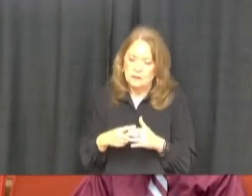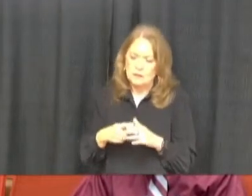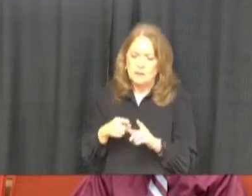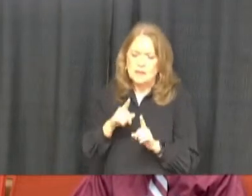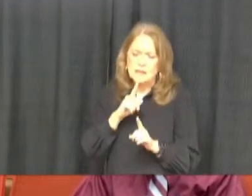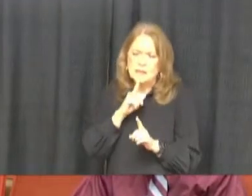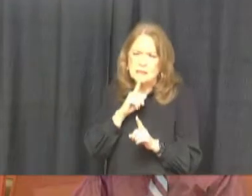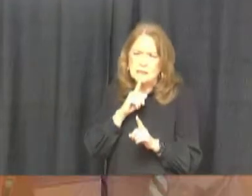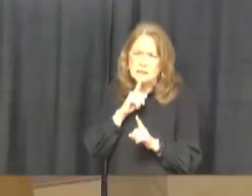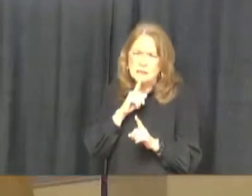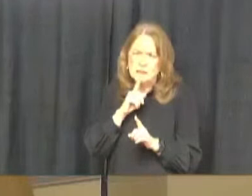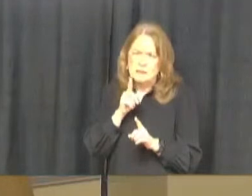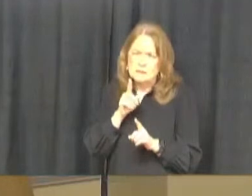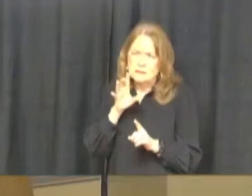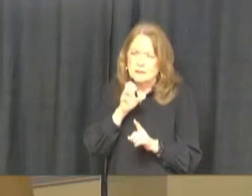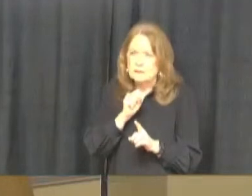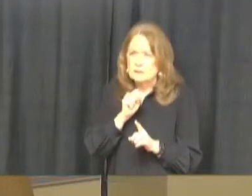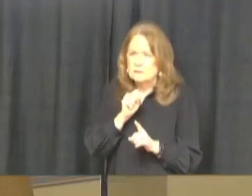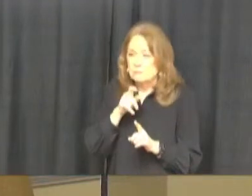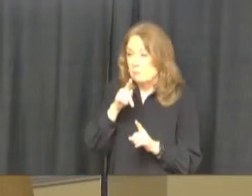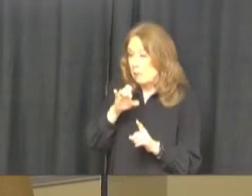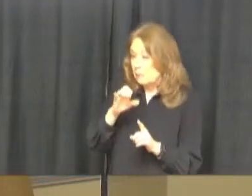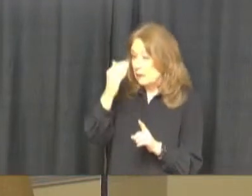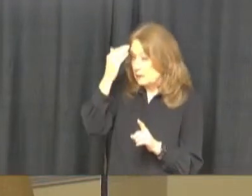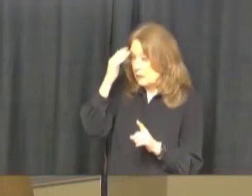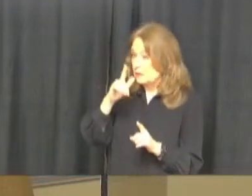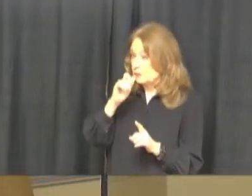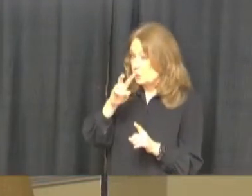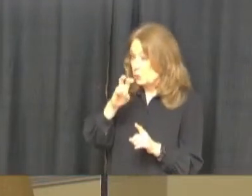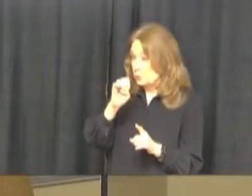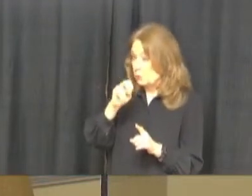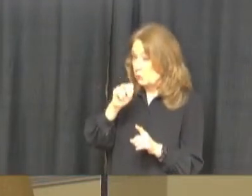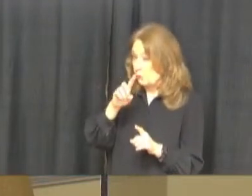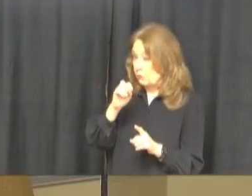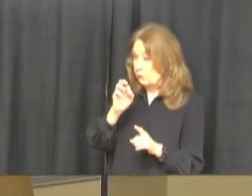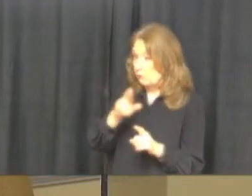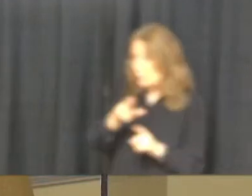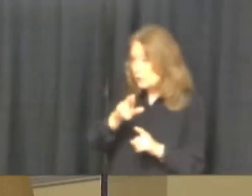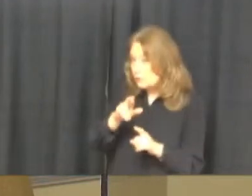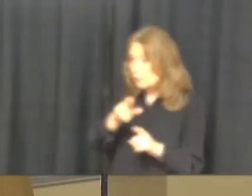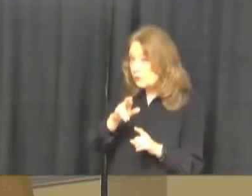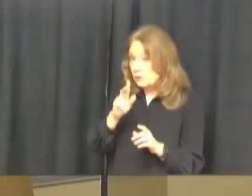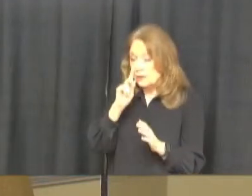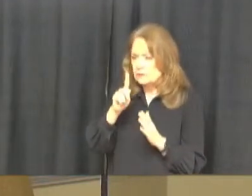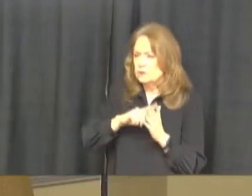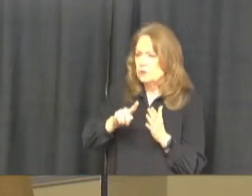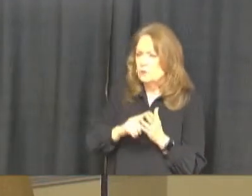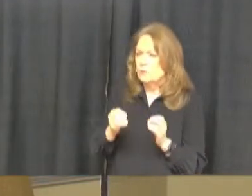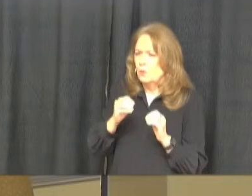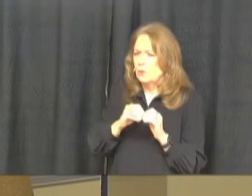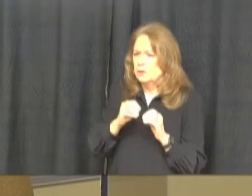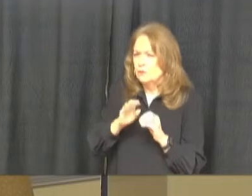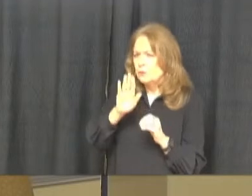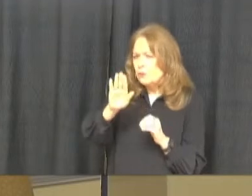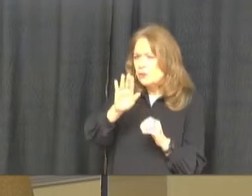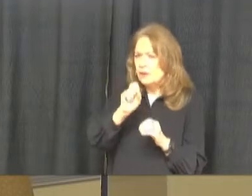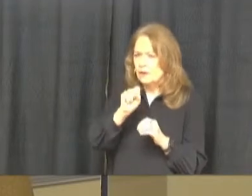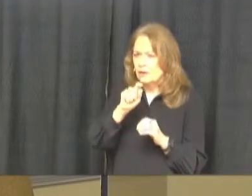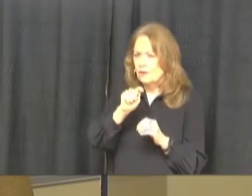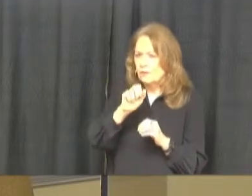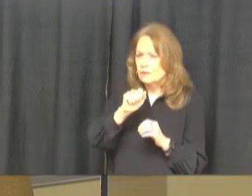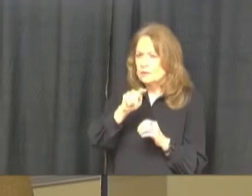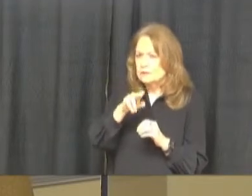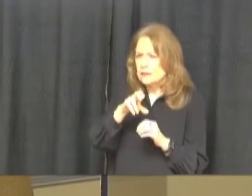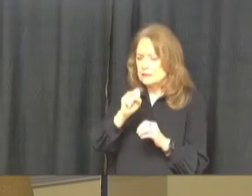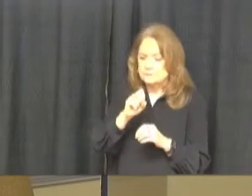is it, I guess, public knowledge who the vendor is? I would like to look more into their stats. Yes. The